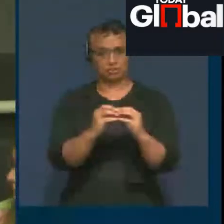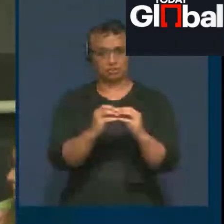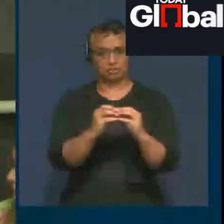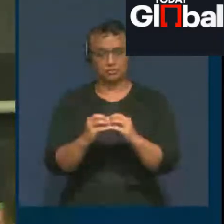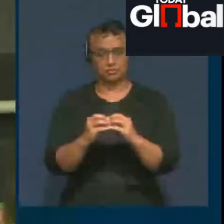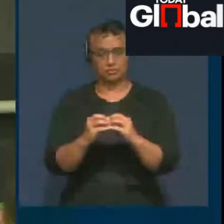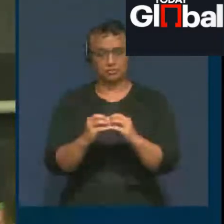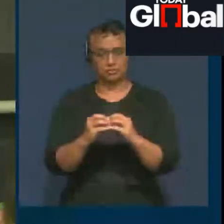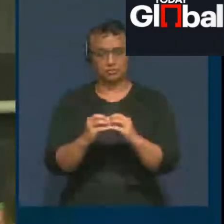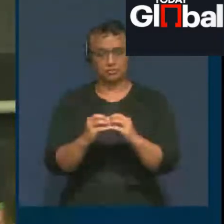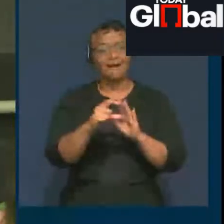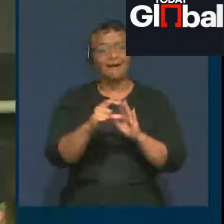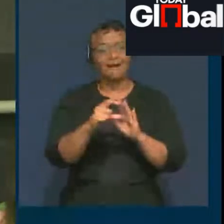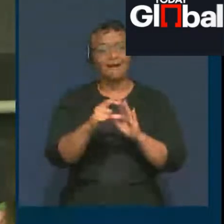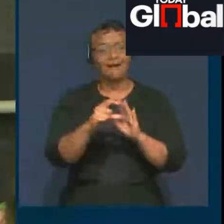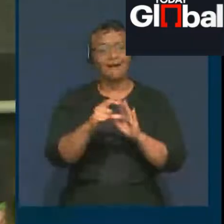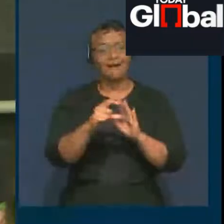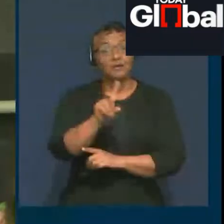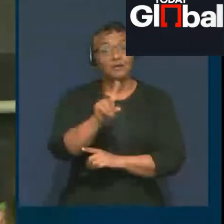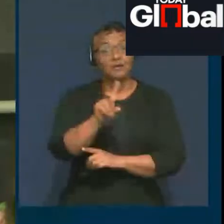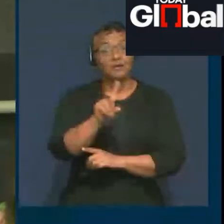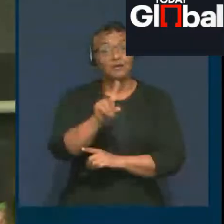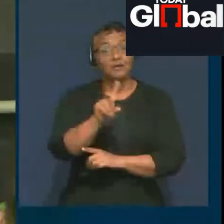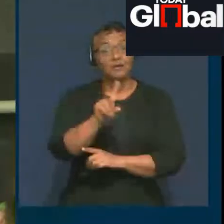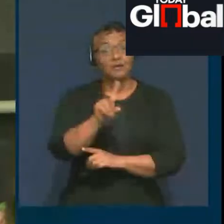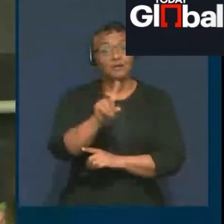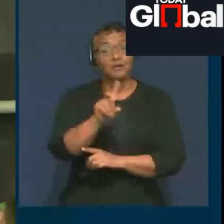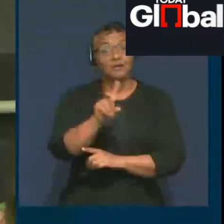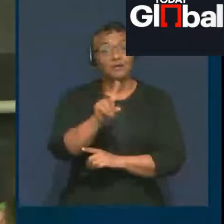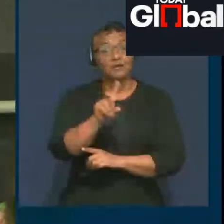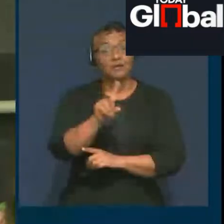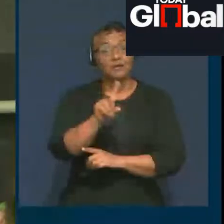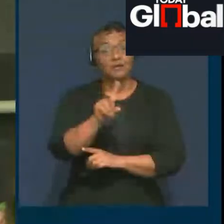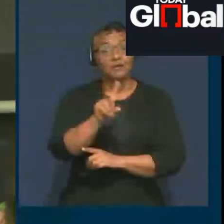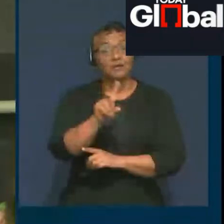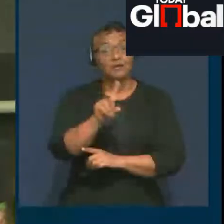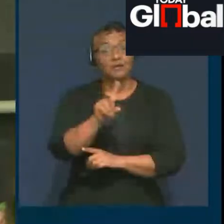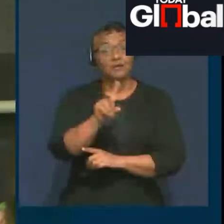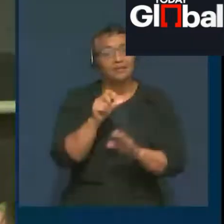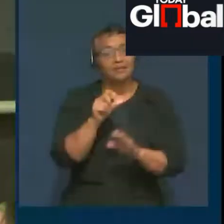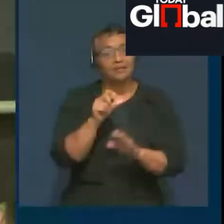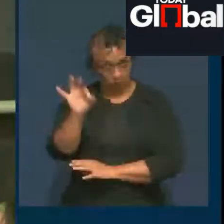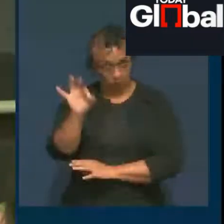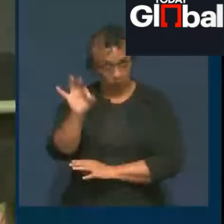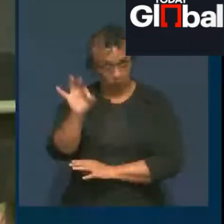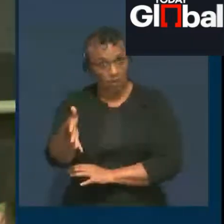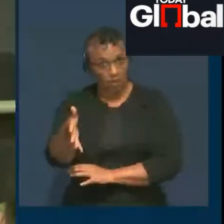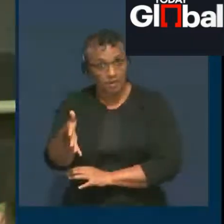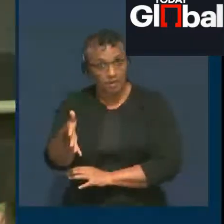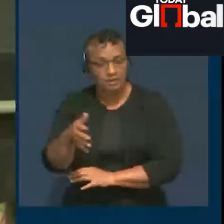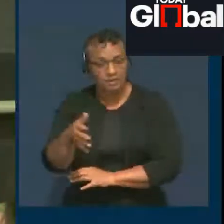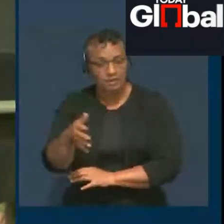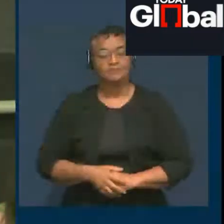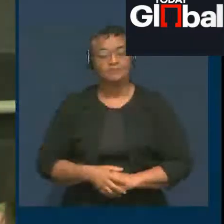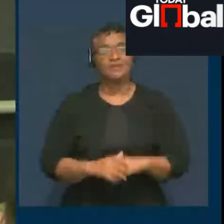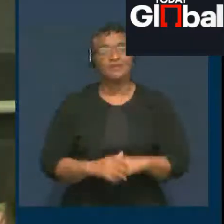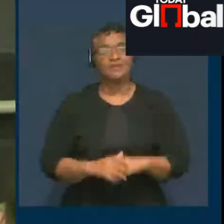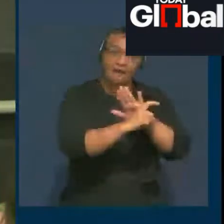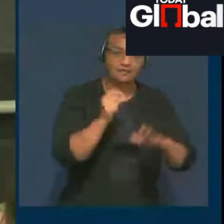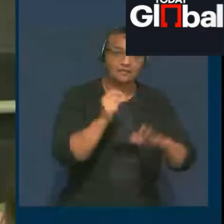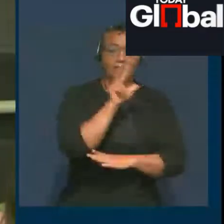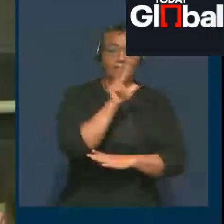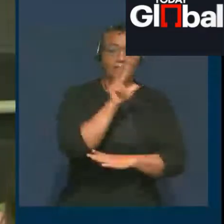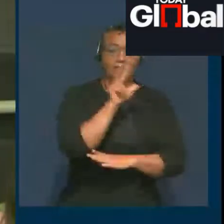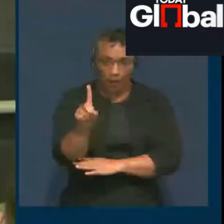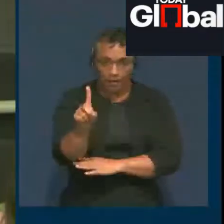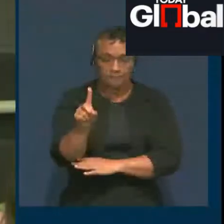So Article 31 and 32. Will you give the question? Article 31 and